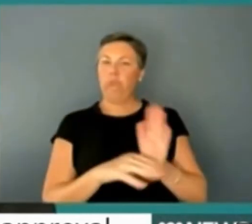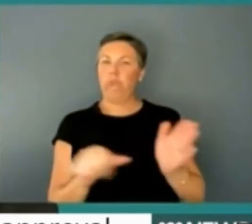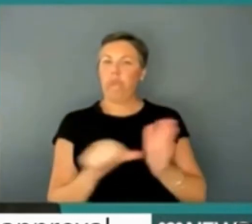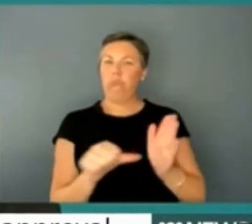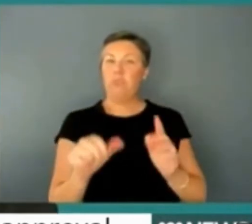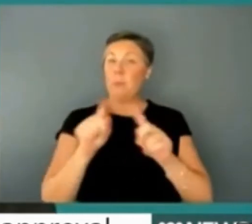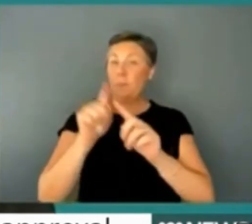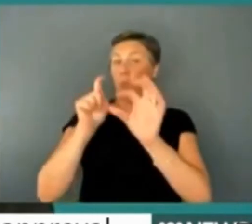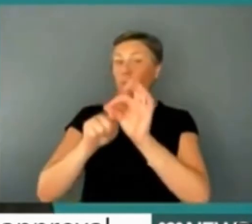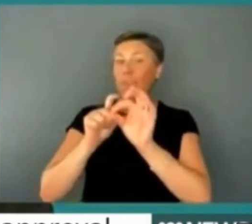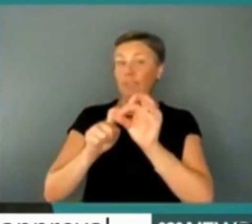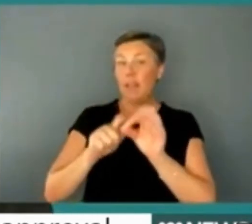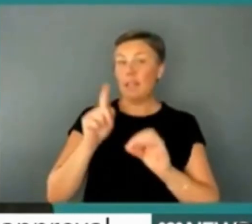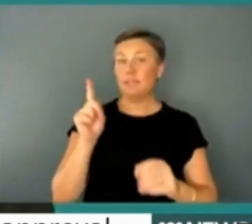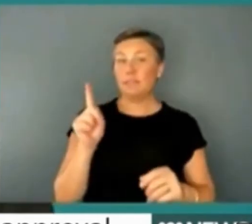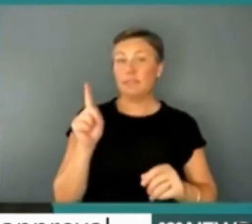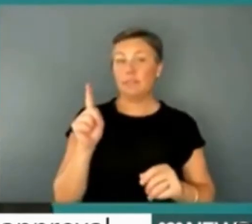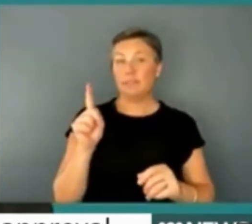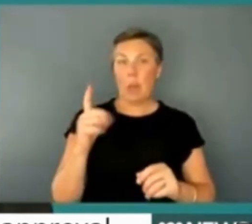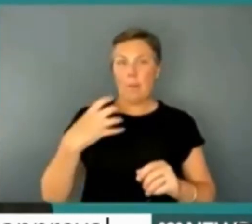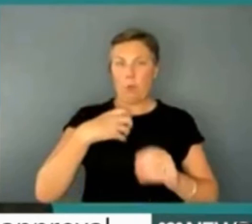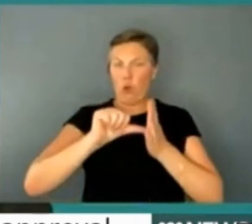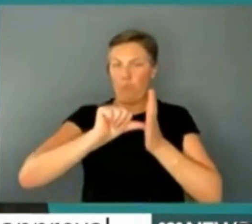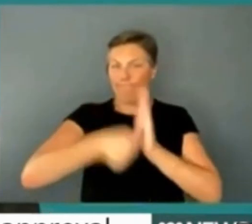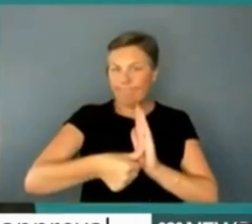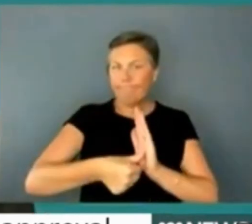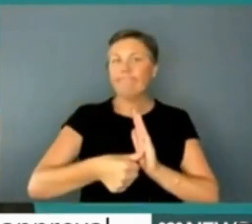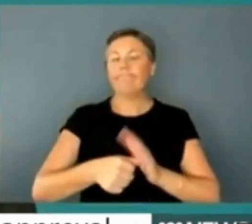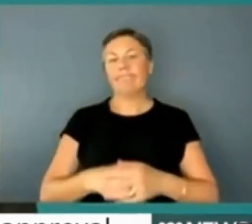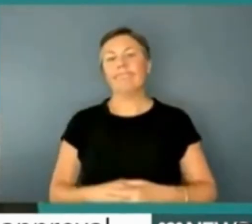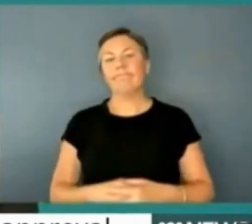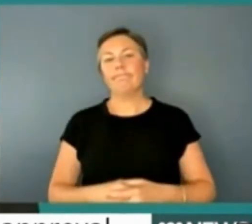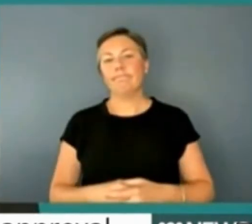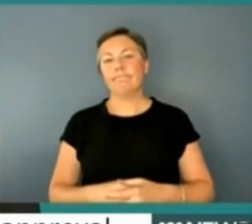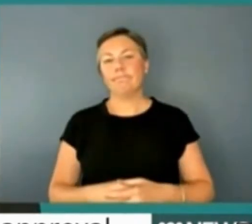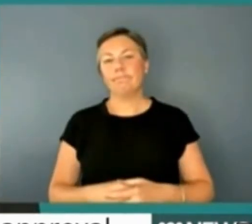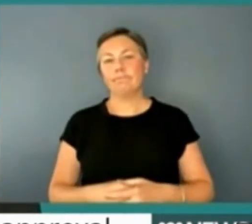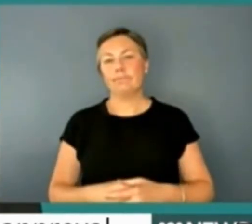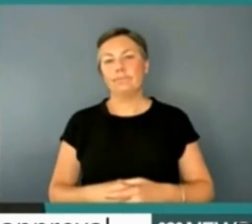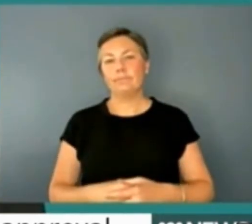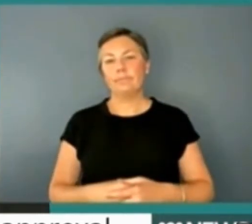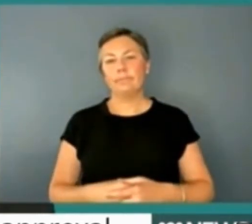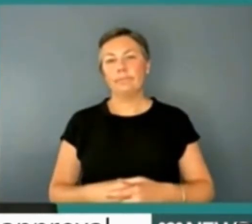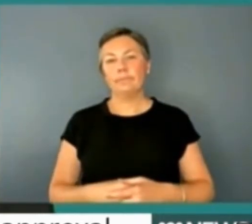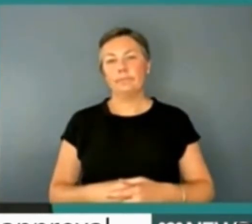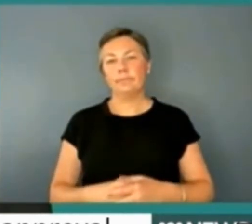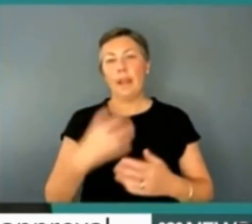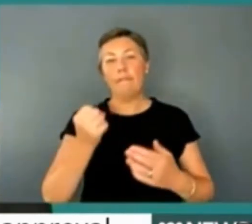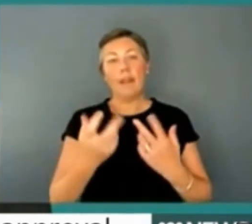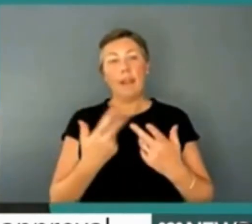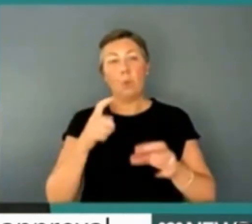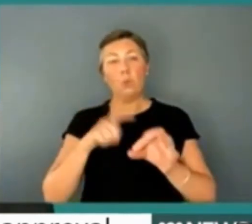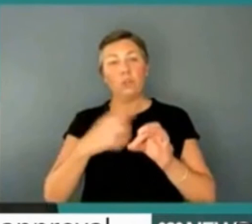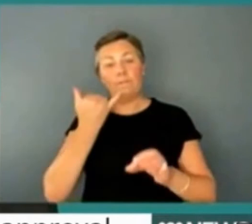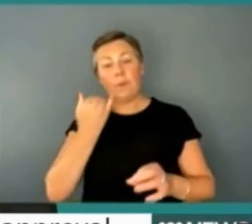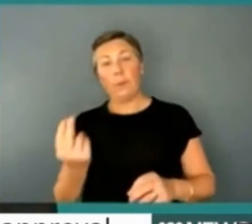they've also looked at tightening those controls and elsewhere. Steph Dalzell?